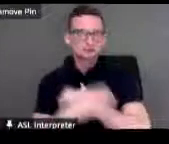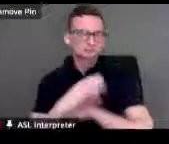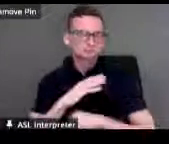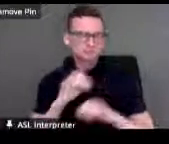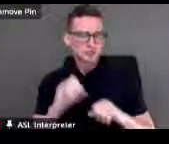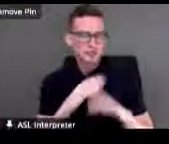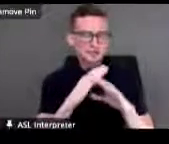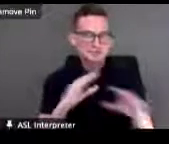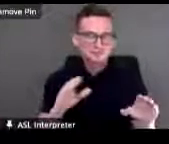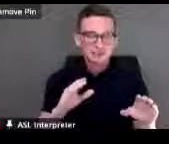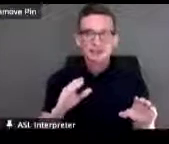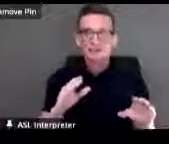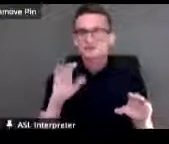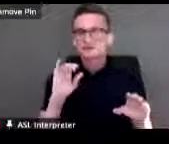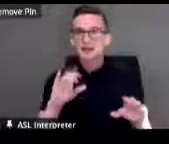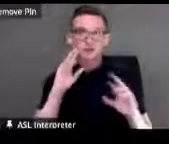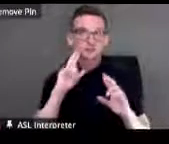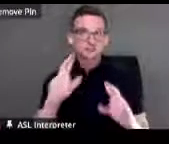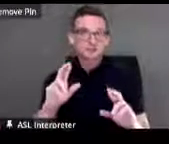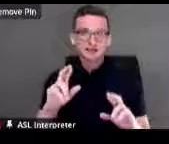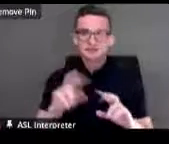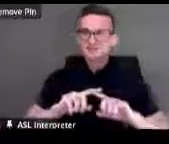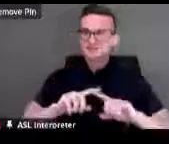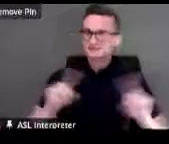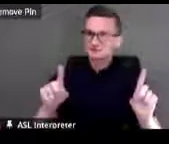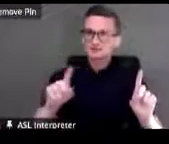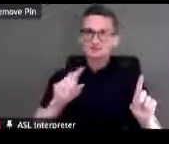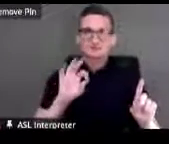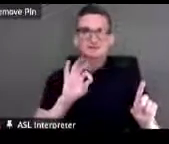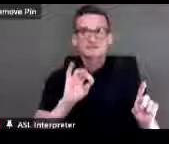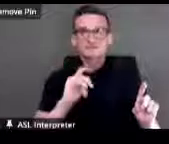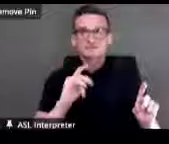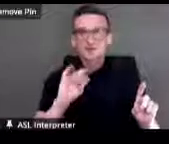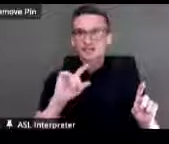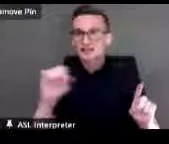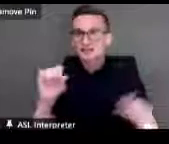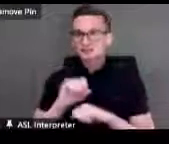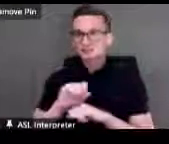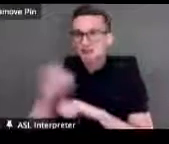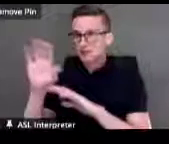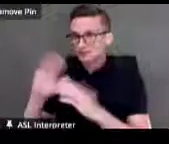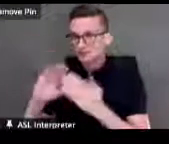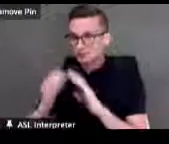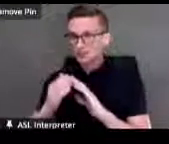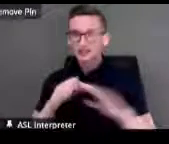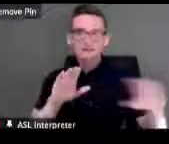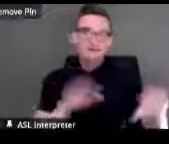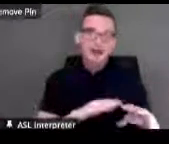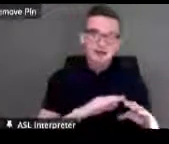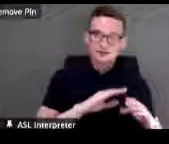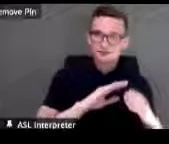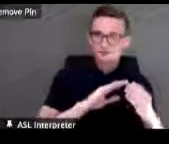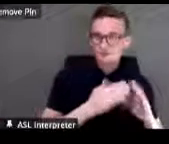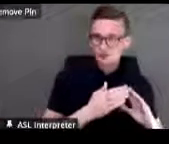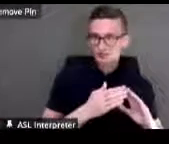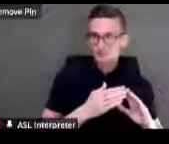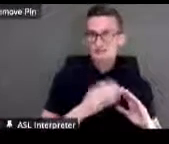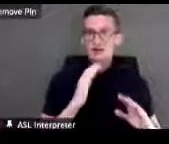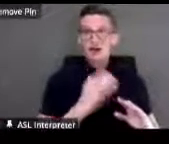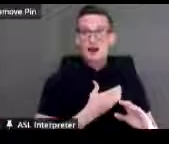floor and the foothill mountain communities. Excuse me. Our valley economy is heavily reliant on